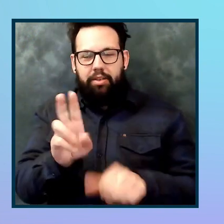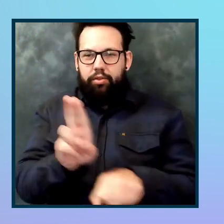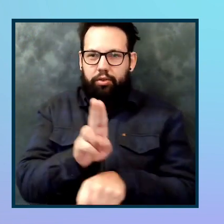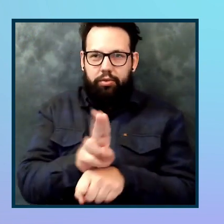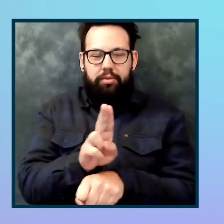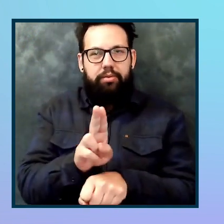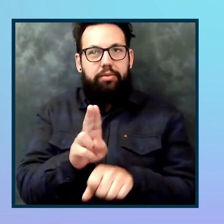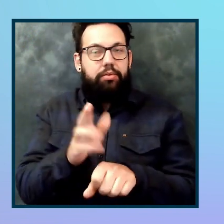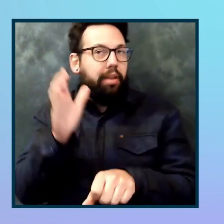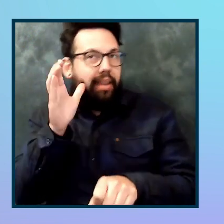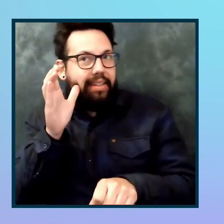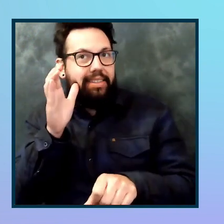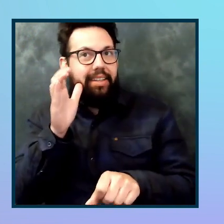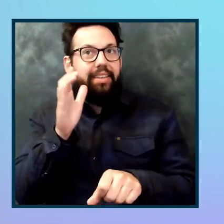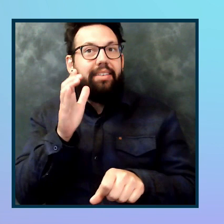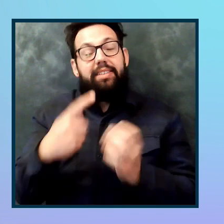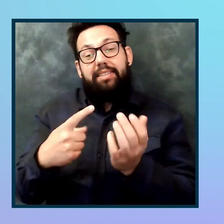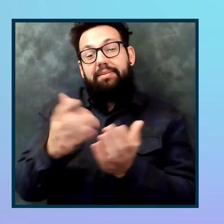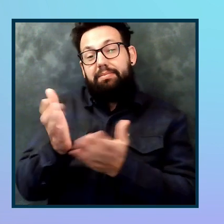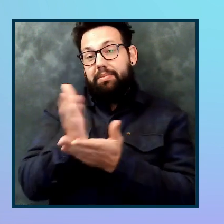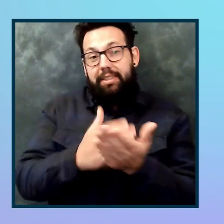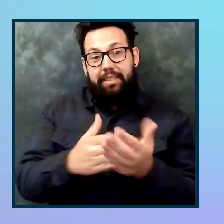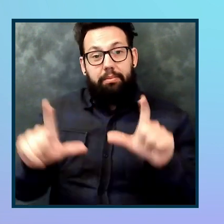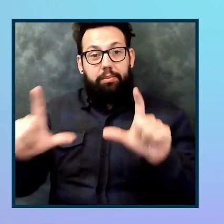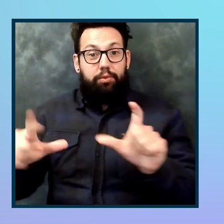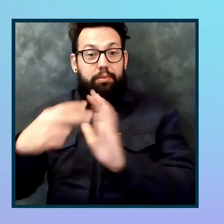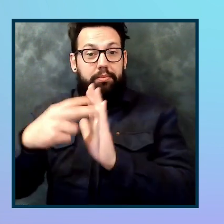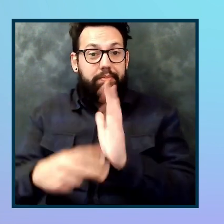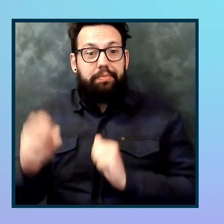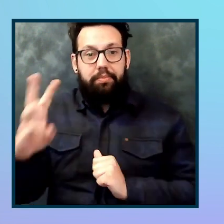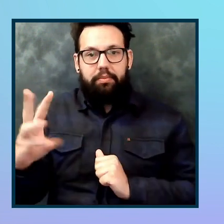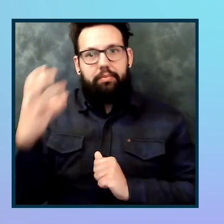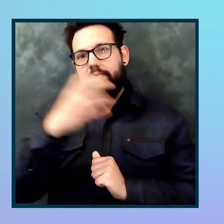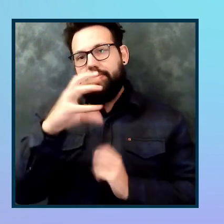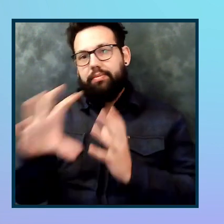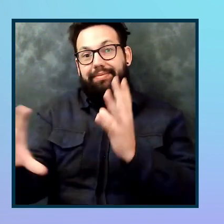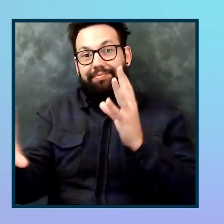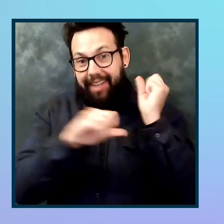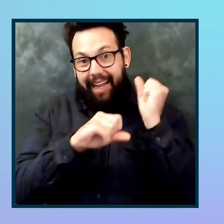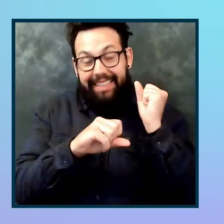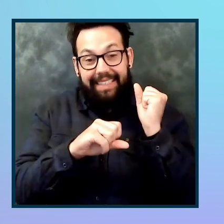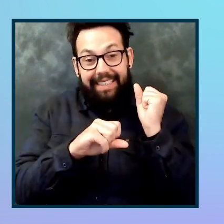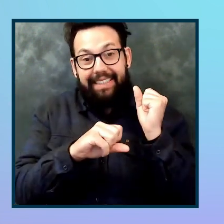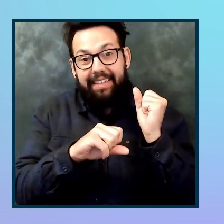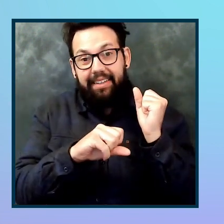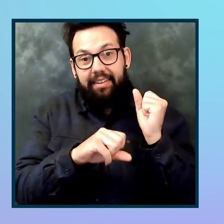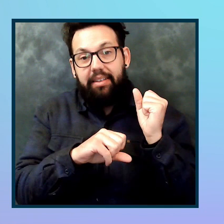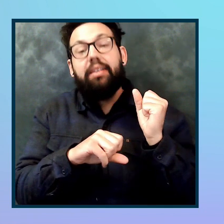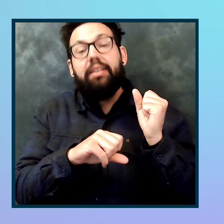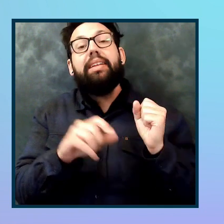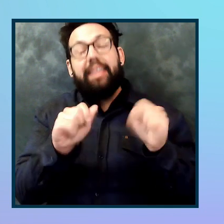reader? You can set screen readers to go very, very fast. And can you follow that? Can you understand the problems that they're